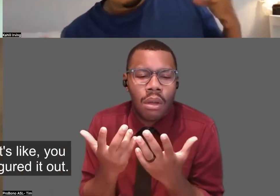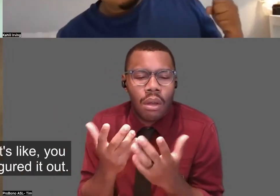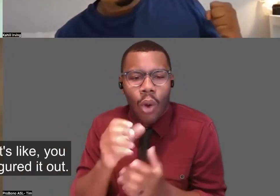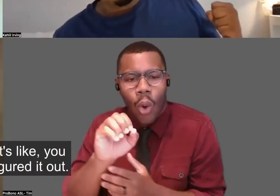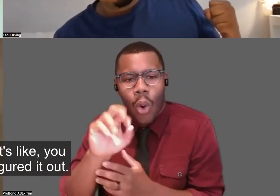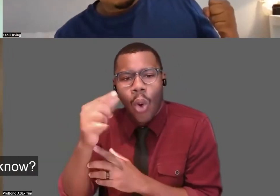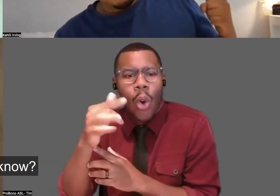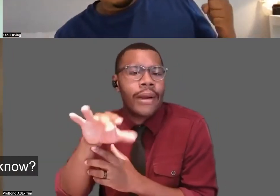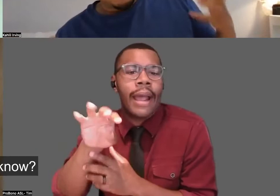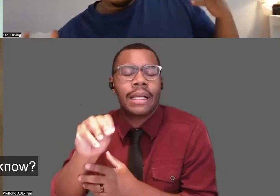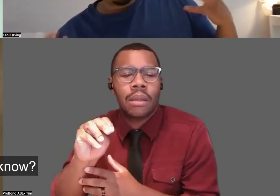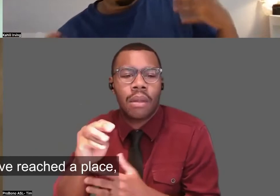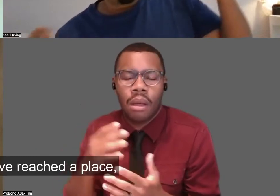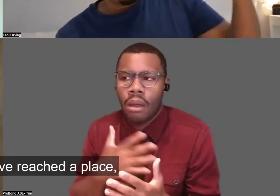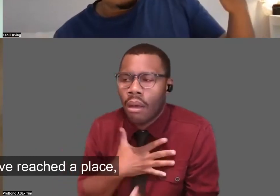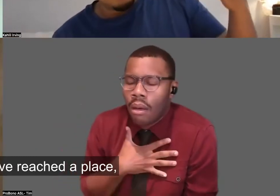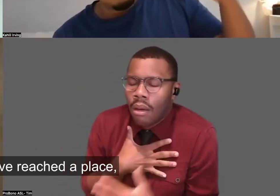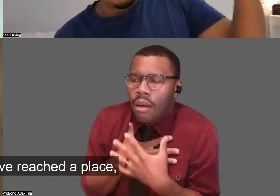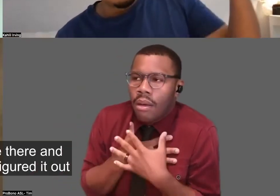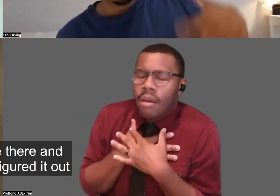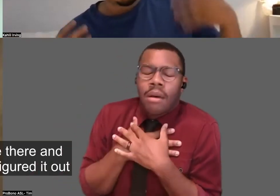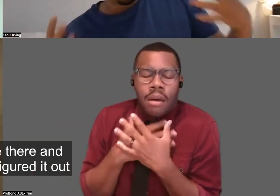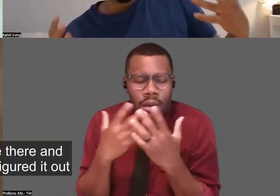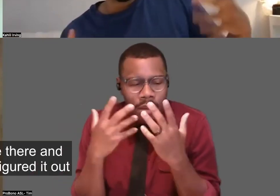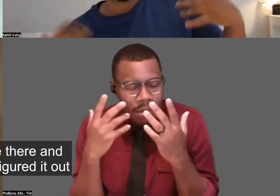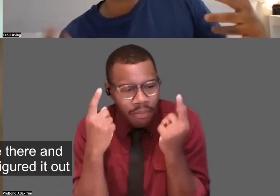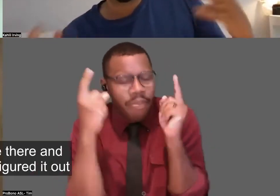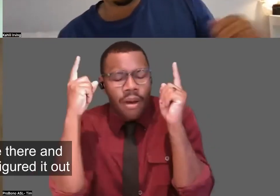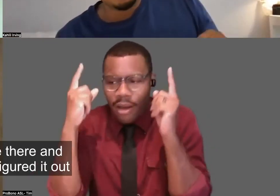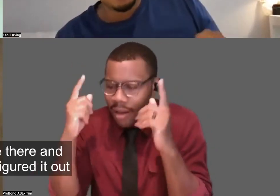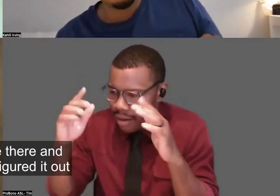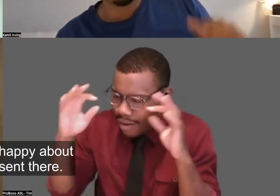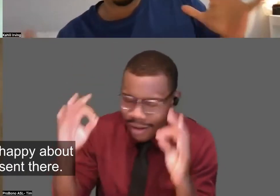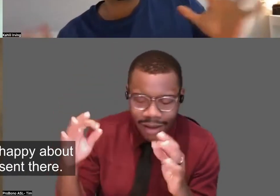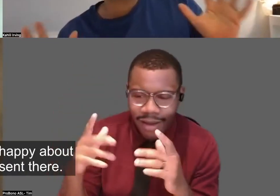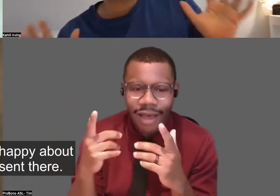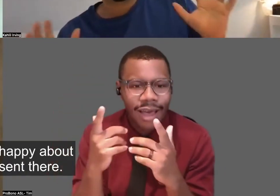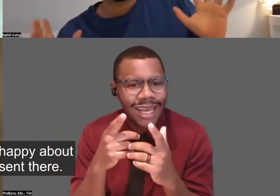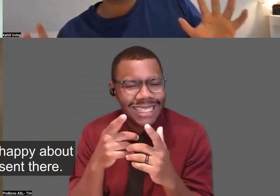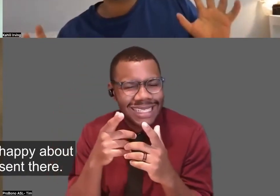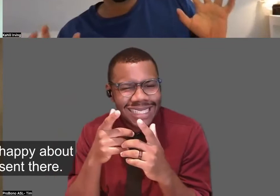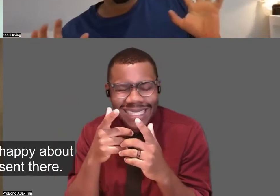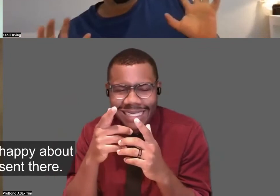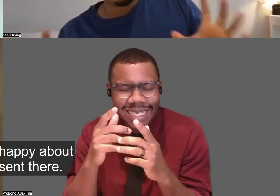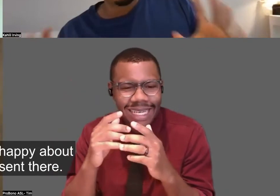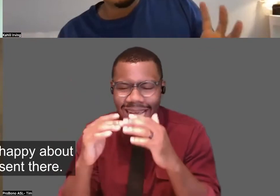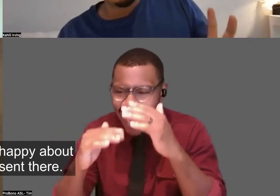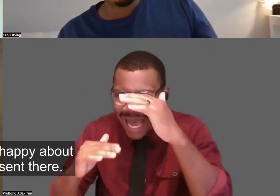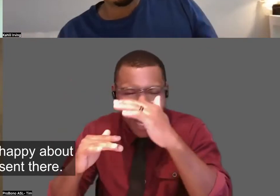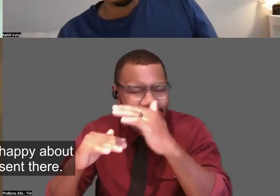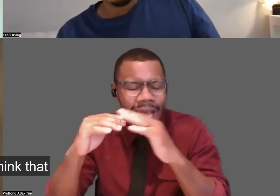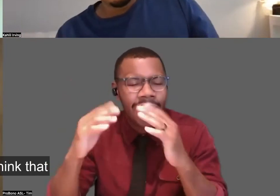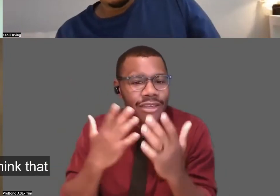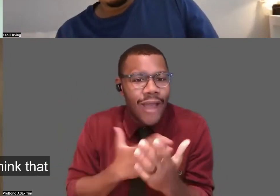figured it out. You know, it's not that you have reached a place, but you're there and you then figured it out and you're happy about being present